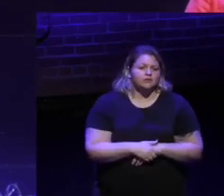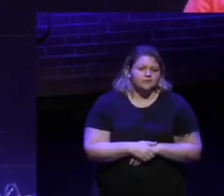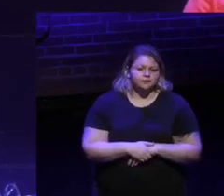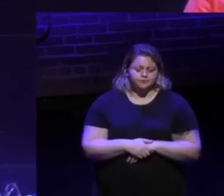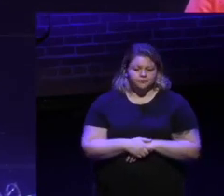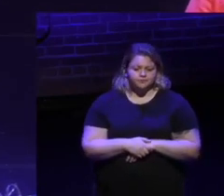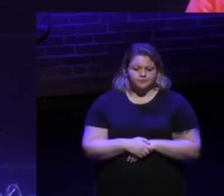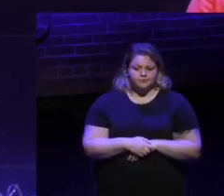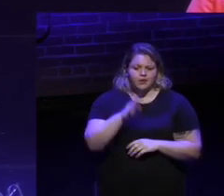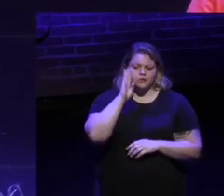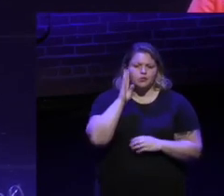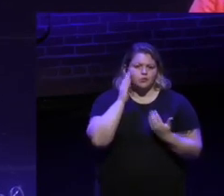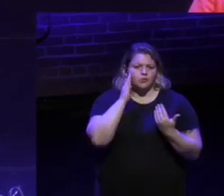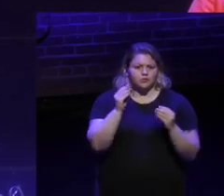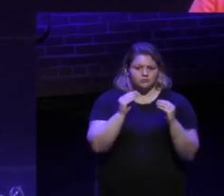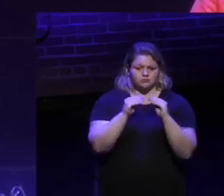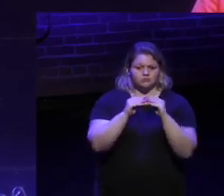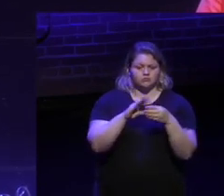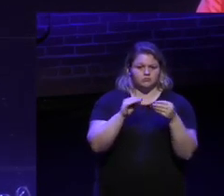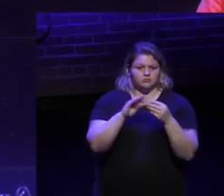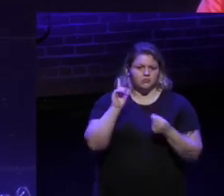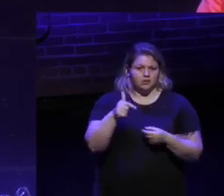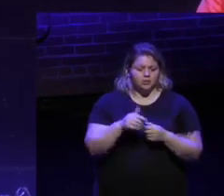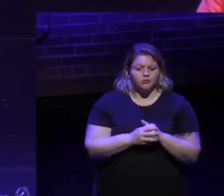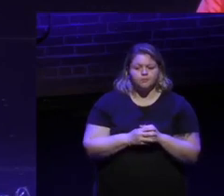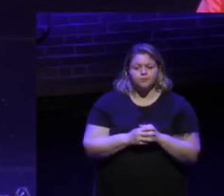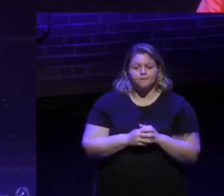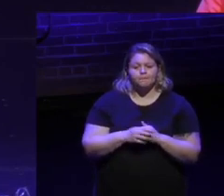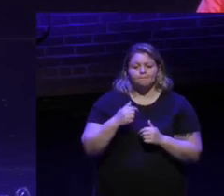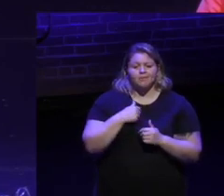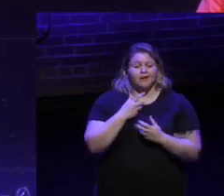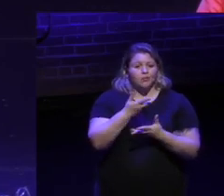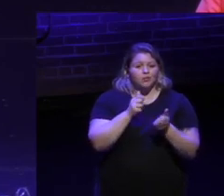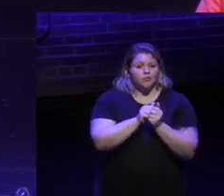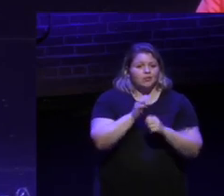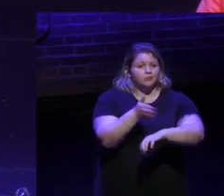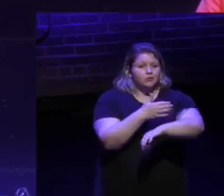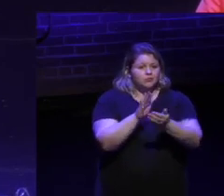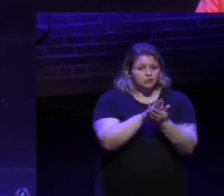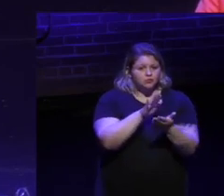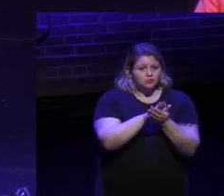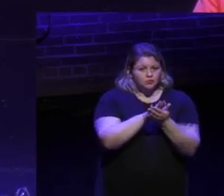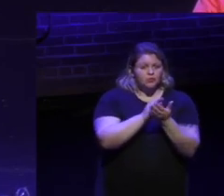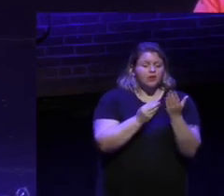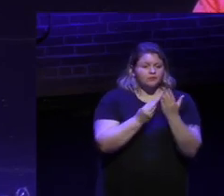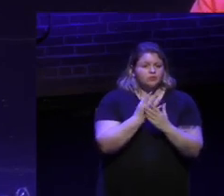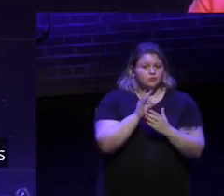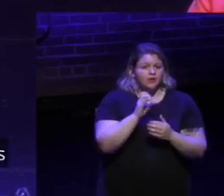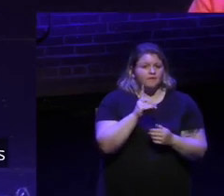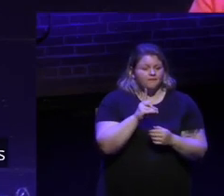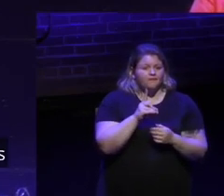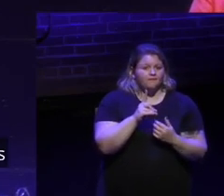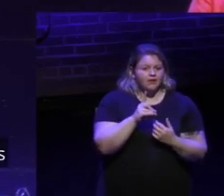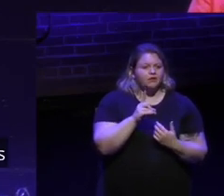in more detail. I've spent the last 6 years working with the Community Music School of Springfield on an adaptive music program